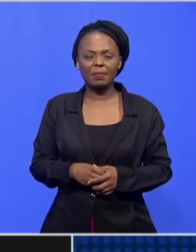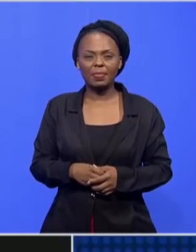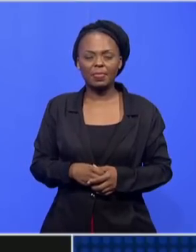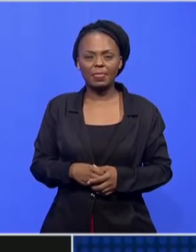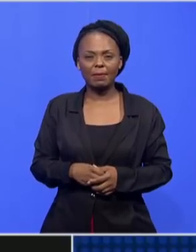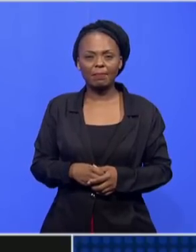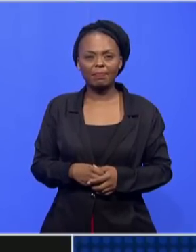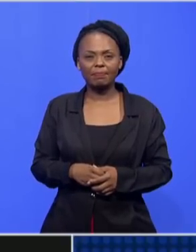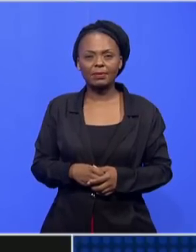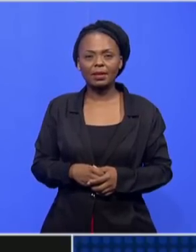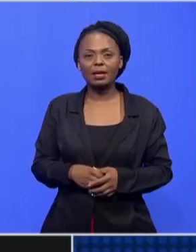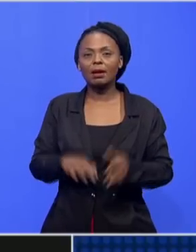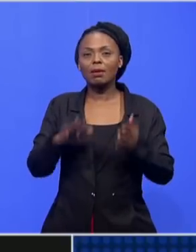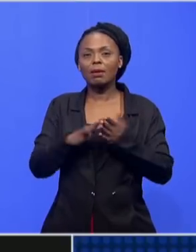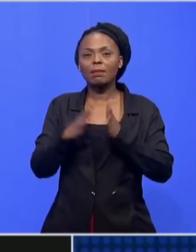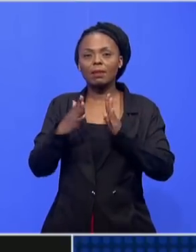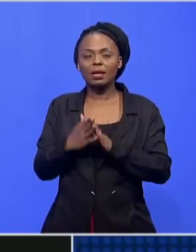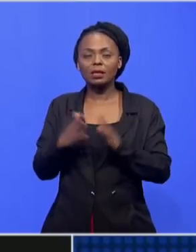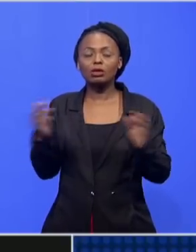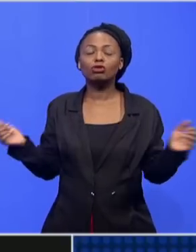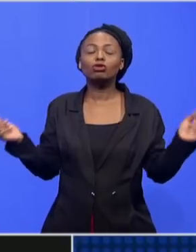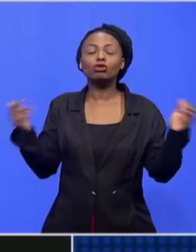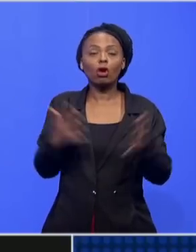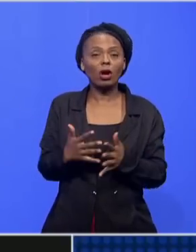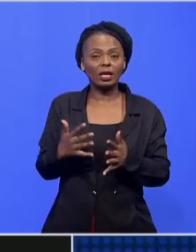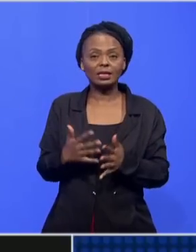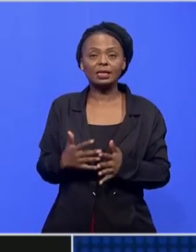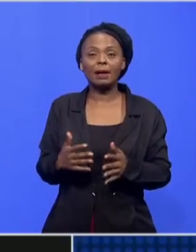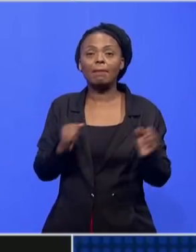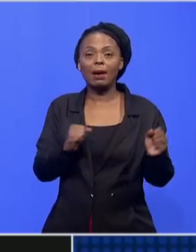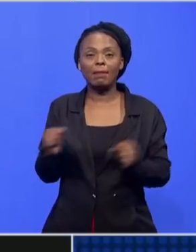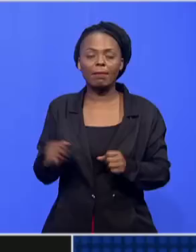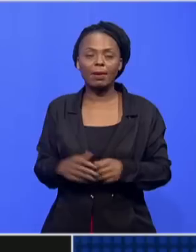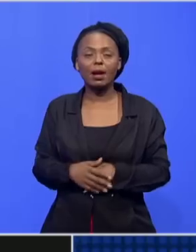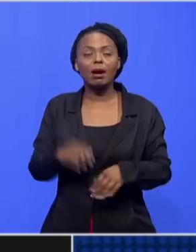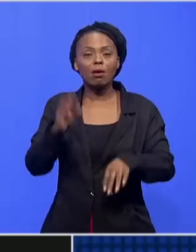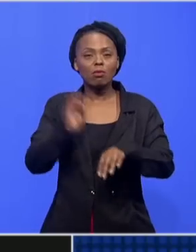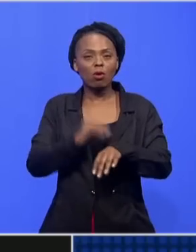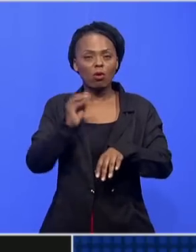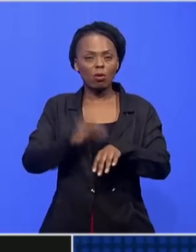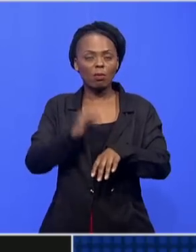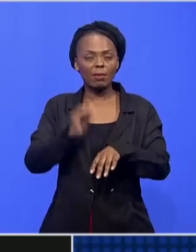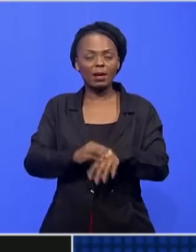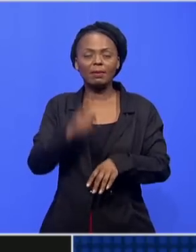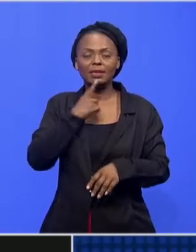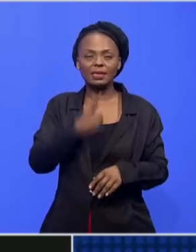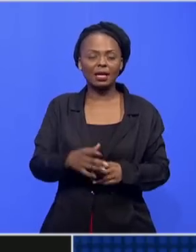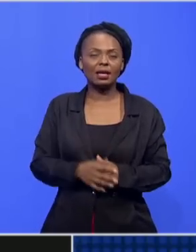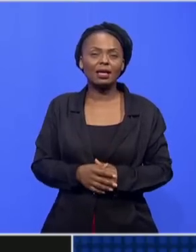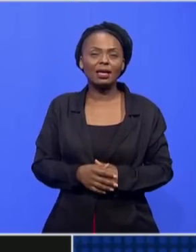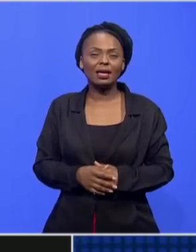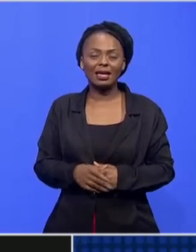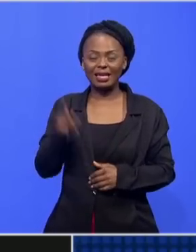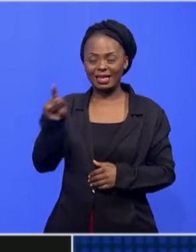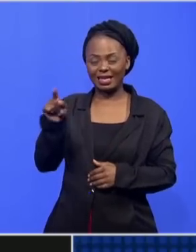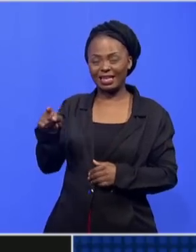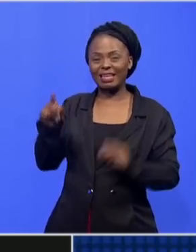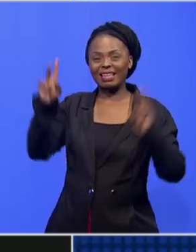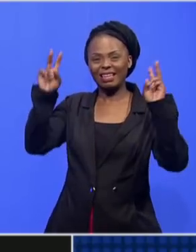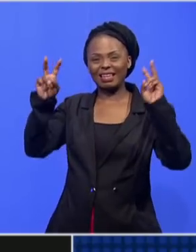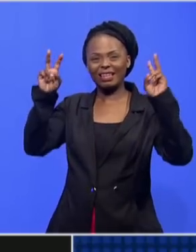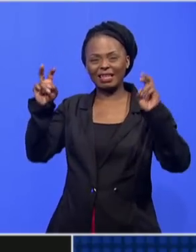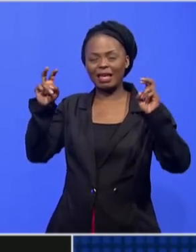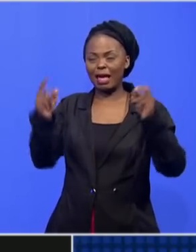Residents are still in shock. Now, the problem is that they are saying these kinds of